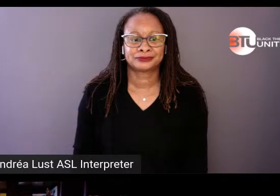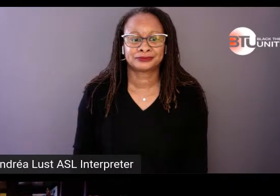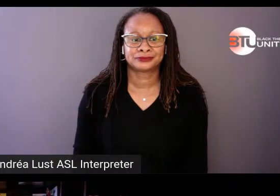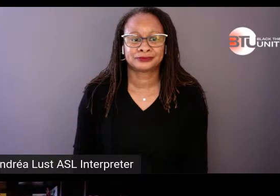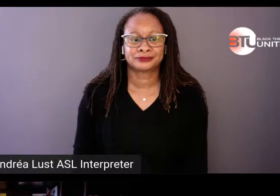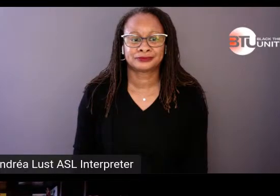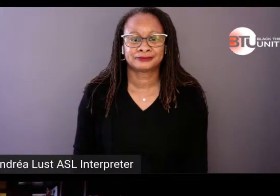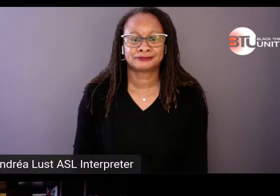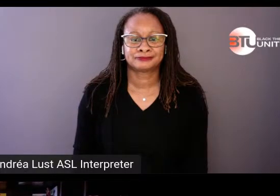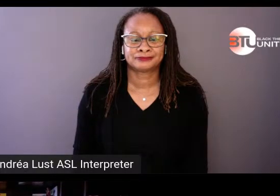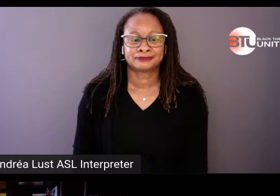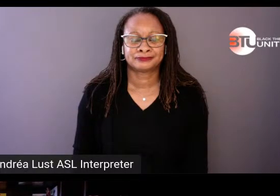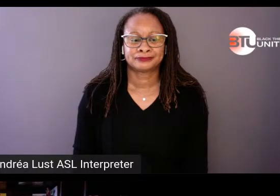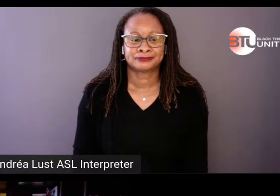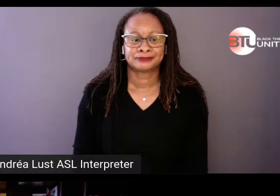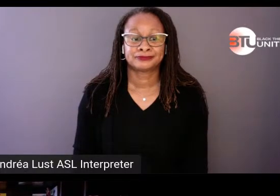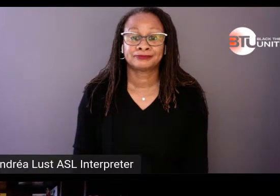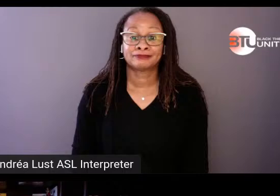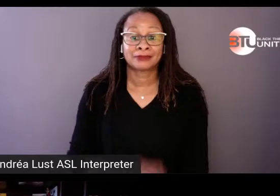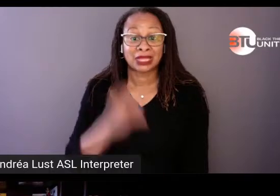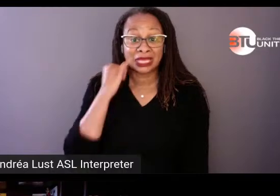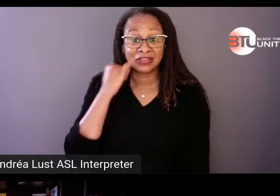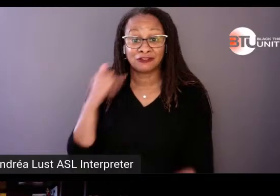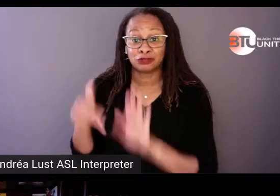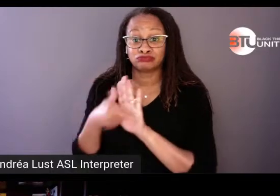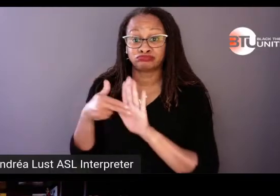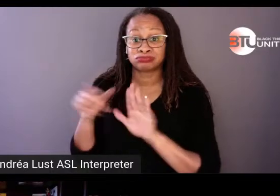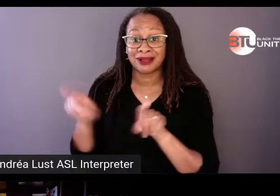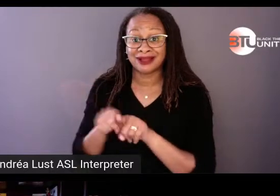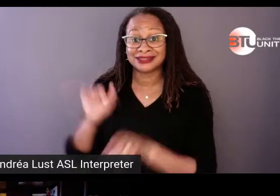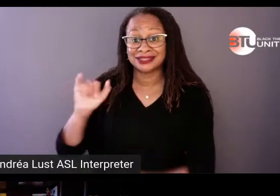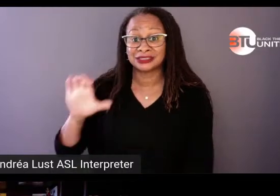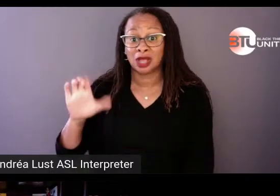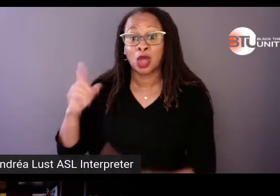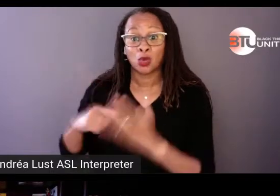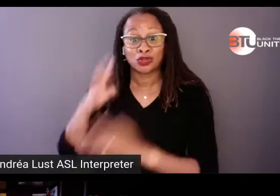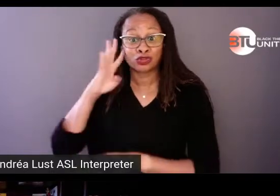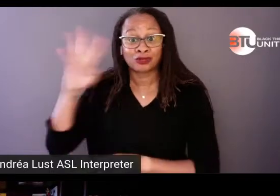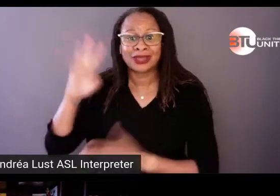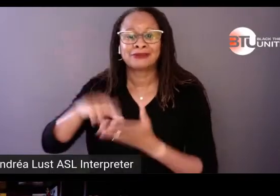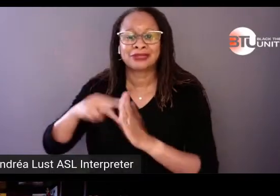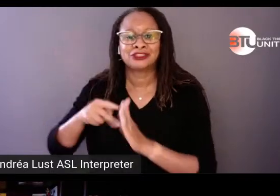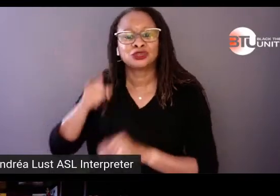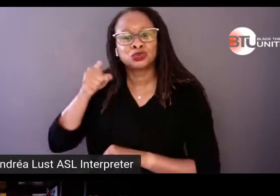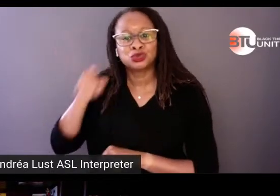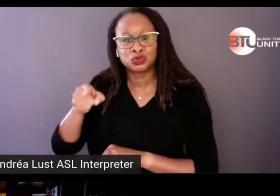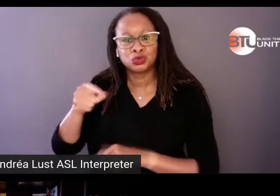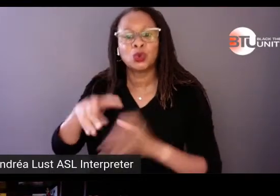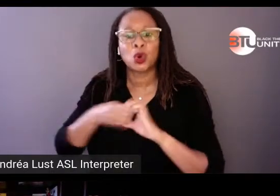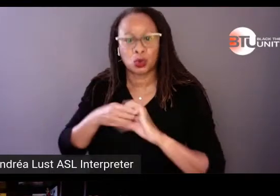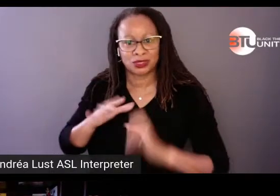And certainly, if you're an independent contractor, what you create, you actually own. Mm-hmm.